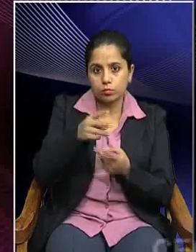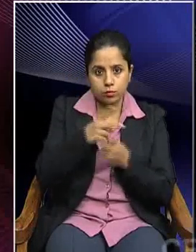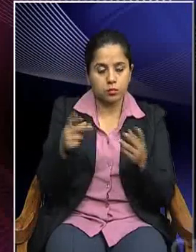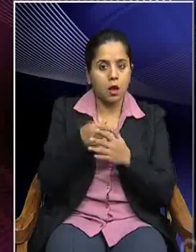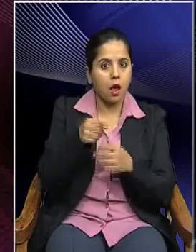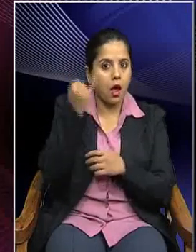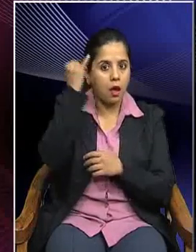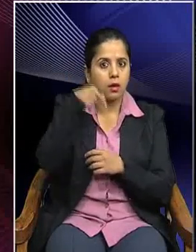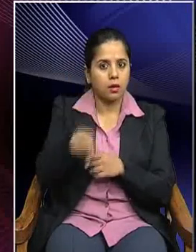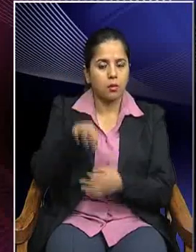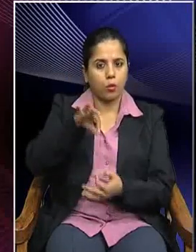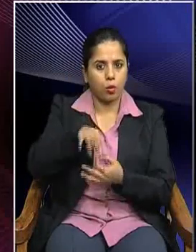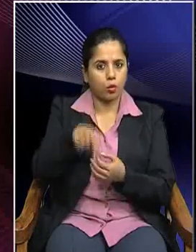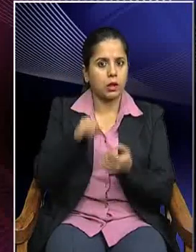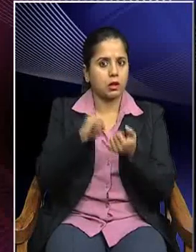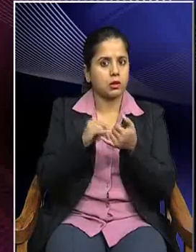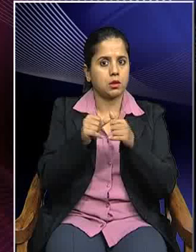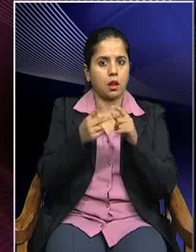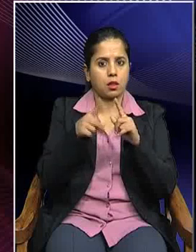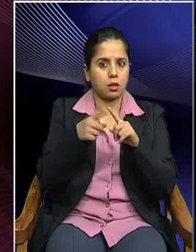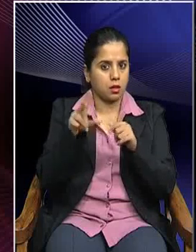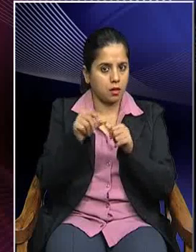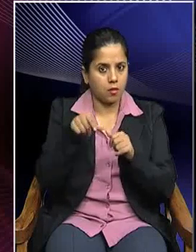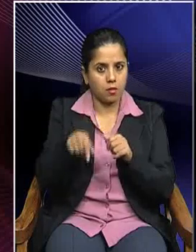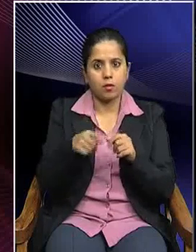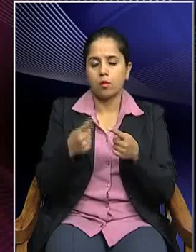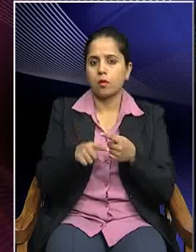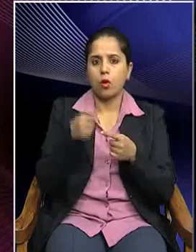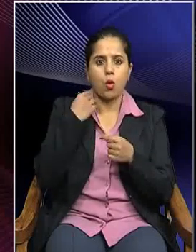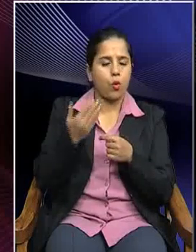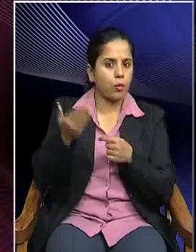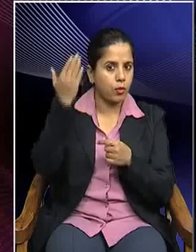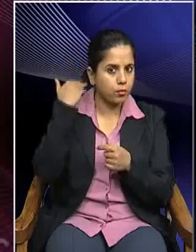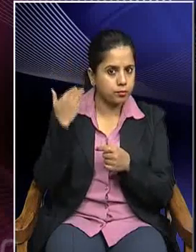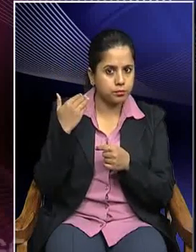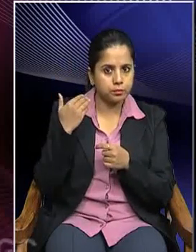idea of bodhisattva and so forth, the